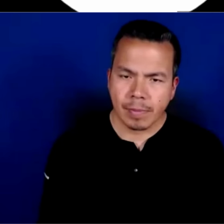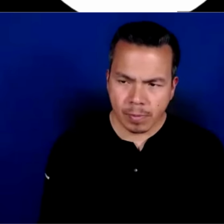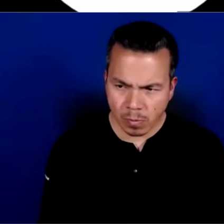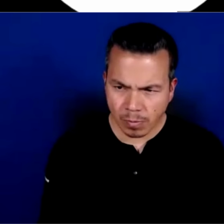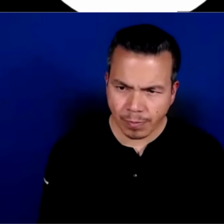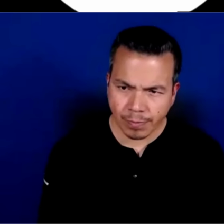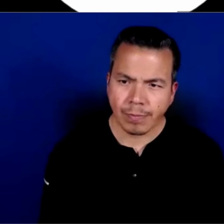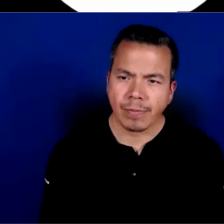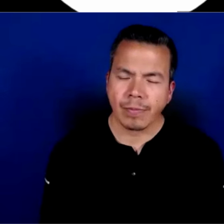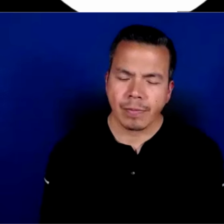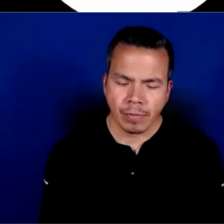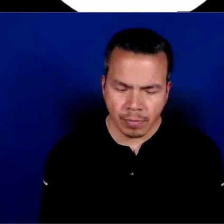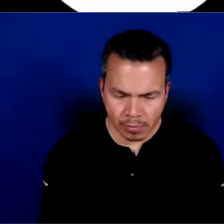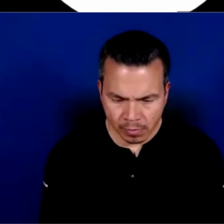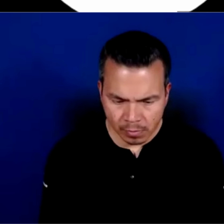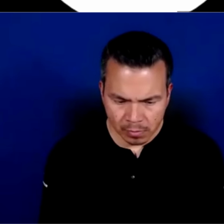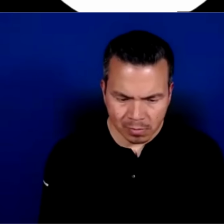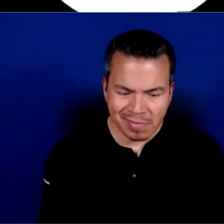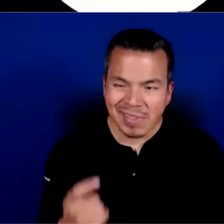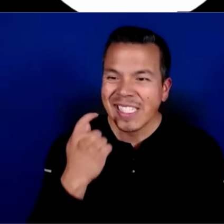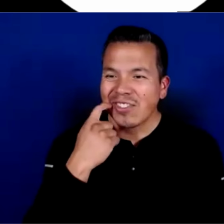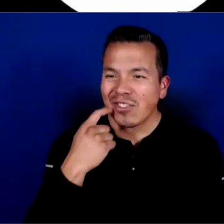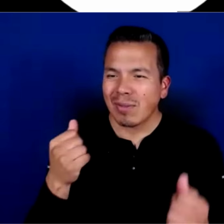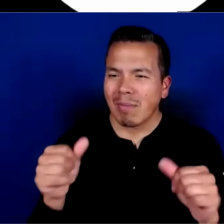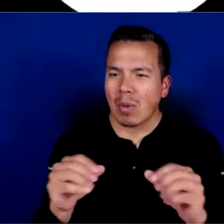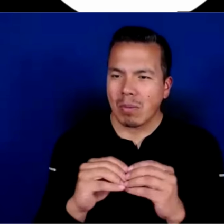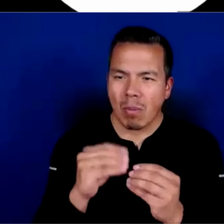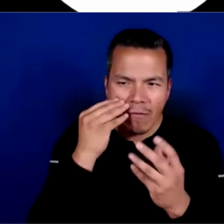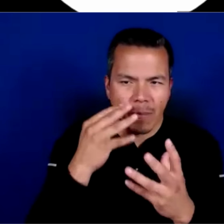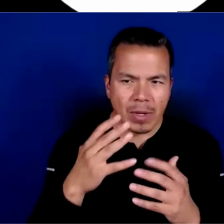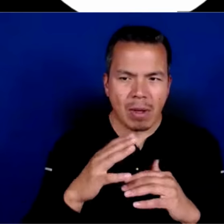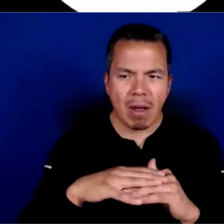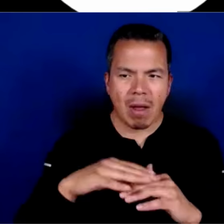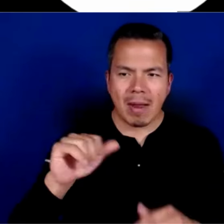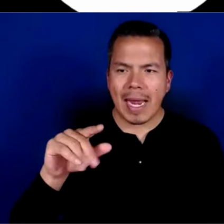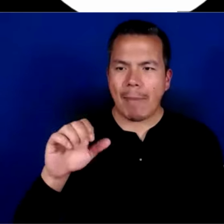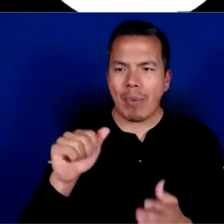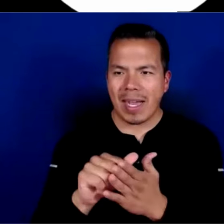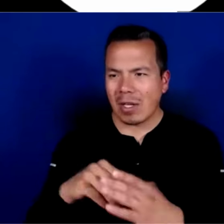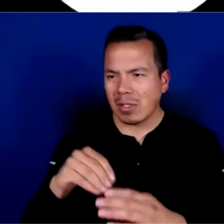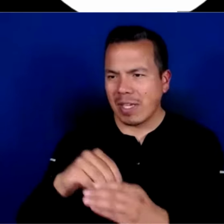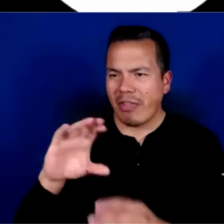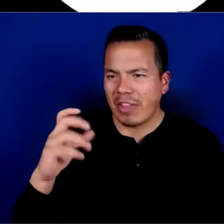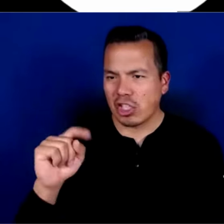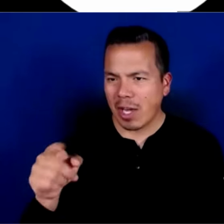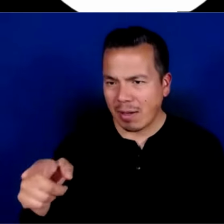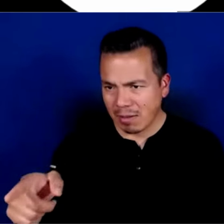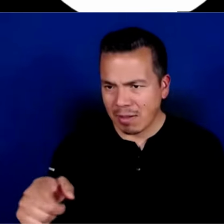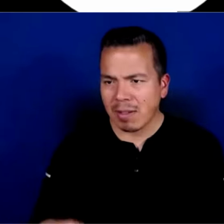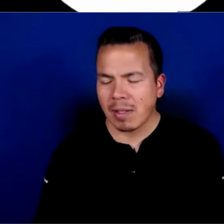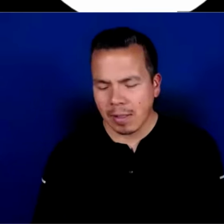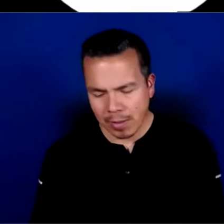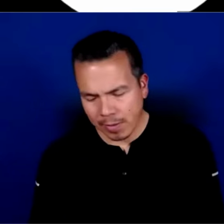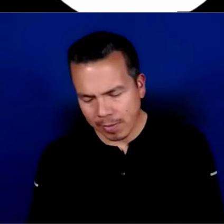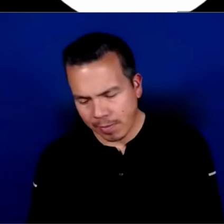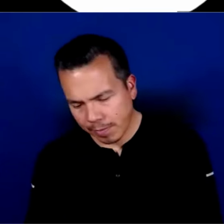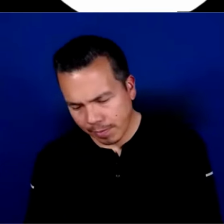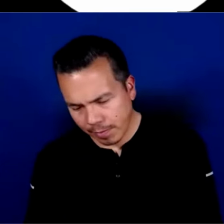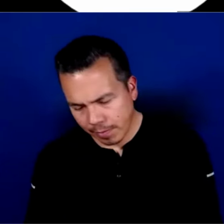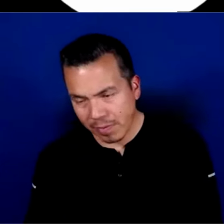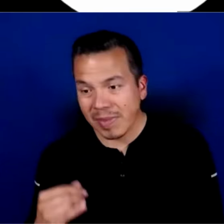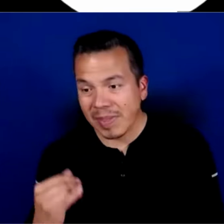And we did just put more information about ABLE accounts into the chat. Lexi did that for us. And if you go